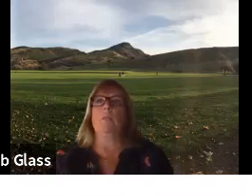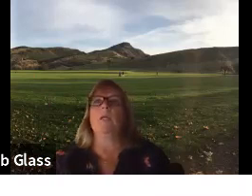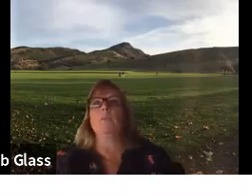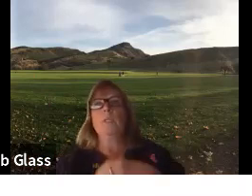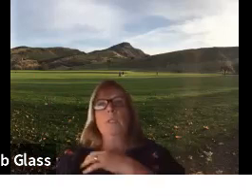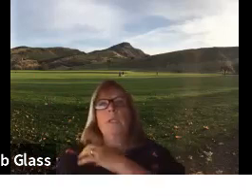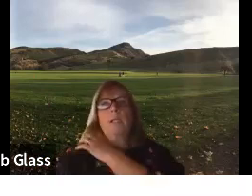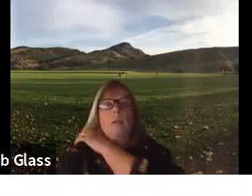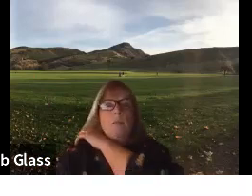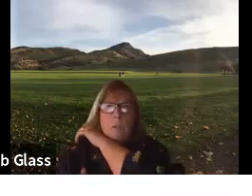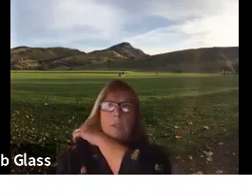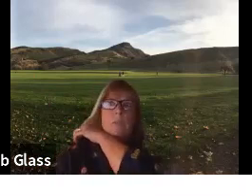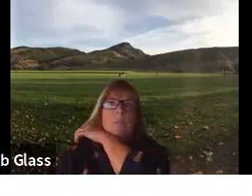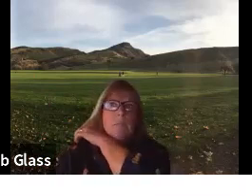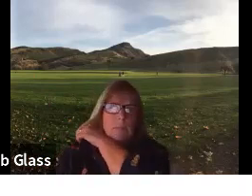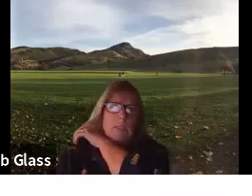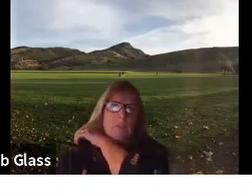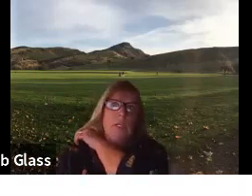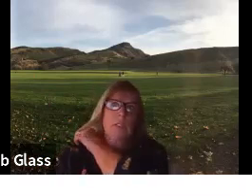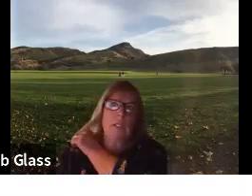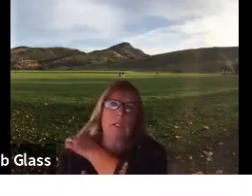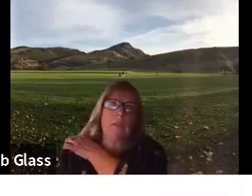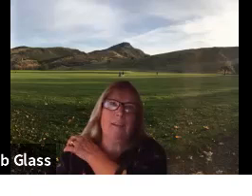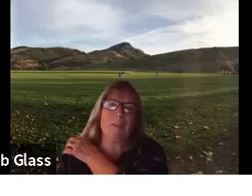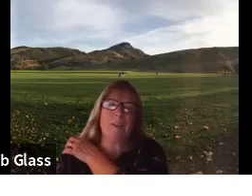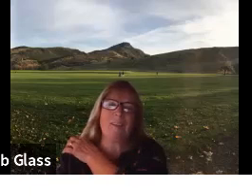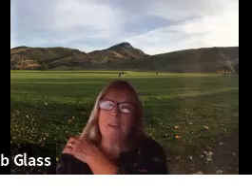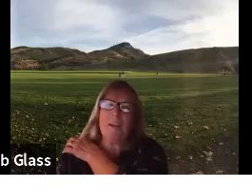In my experience, Nicolette, absolutely. Trying to get